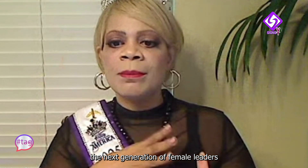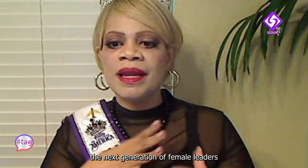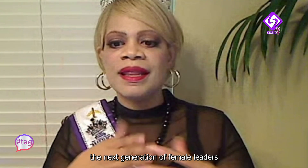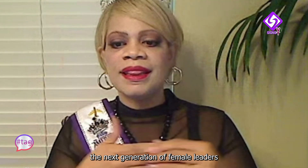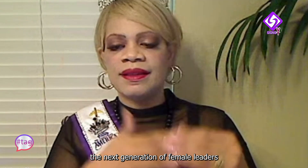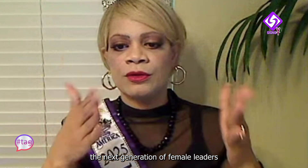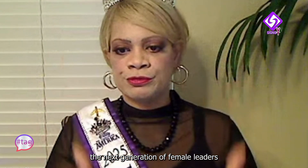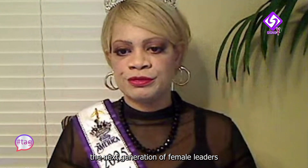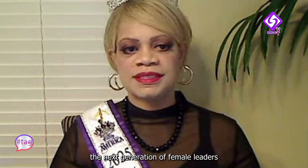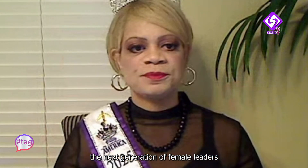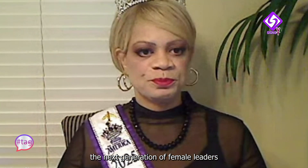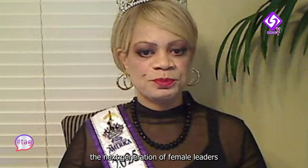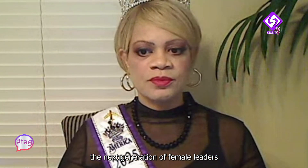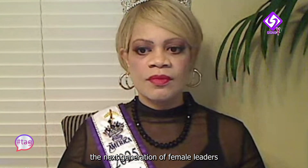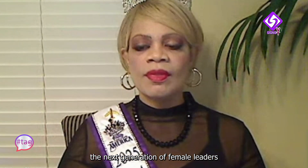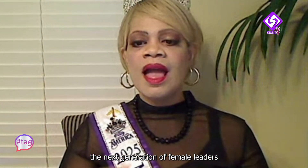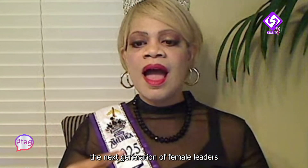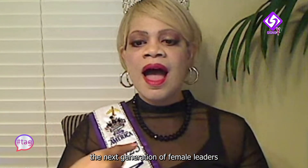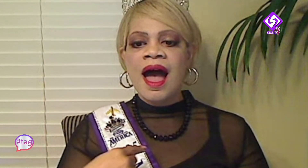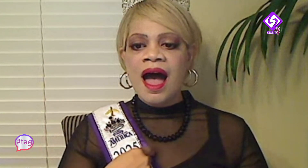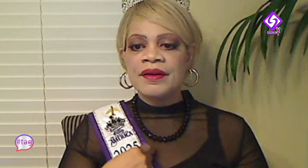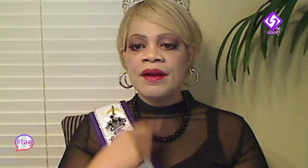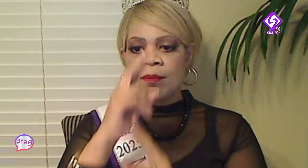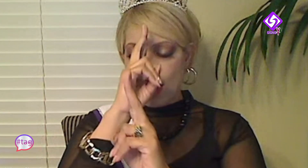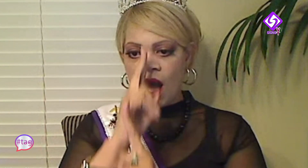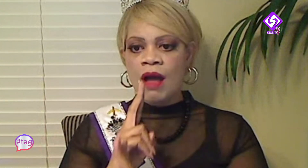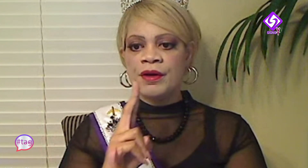the next generation of female leaders.